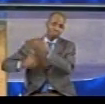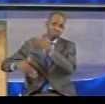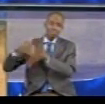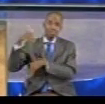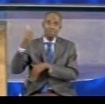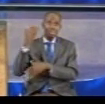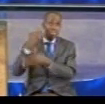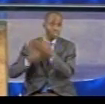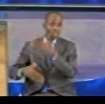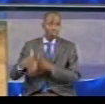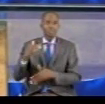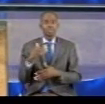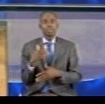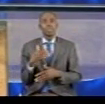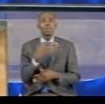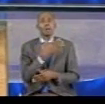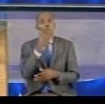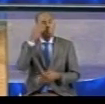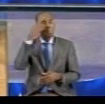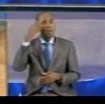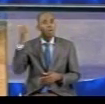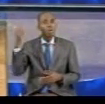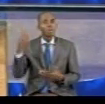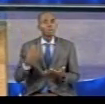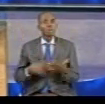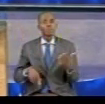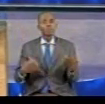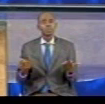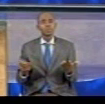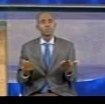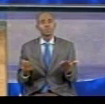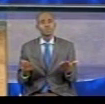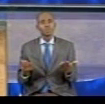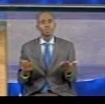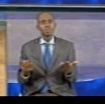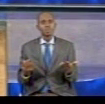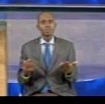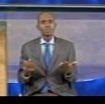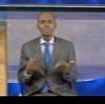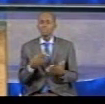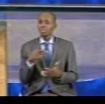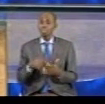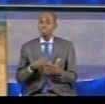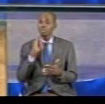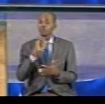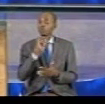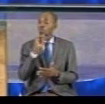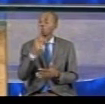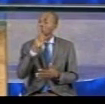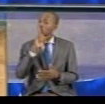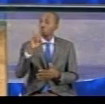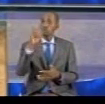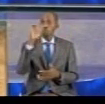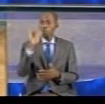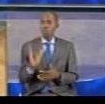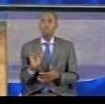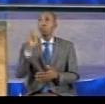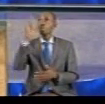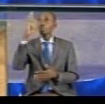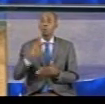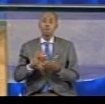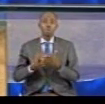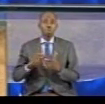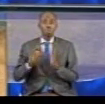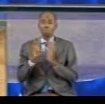Lord forever, because it's not the will of God. This is their own